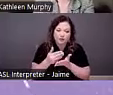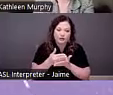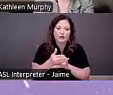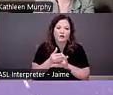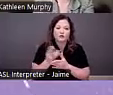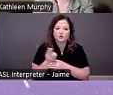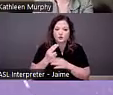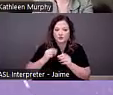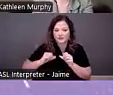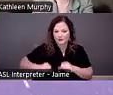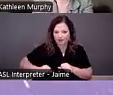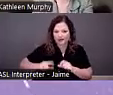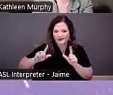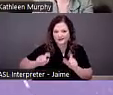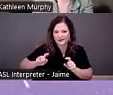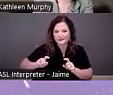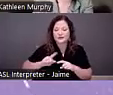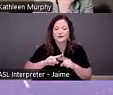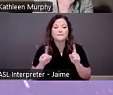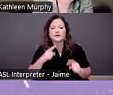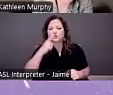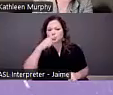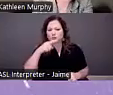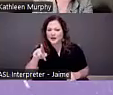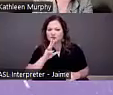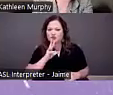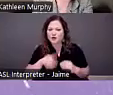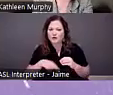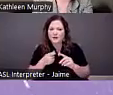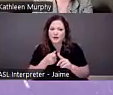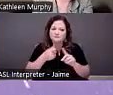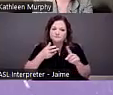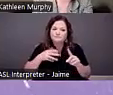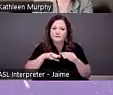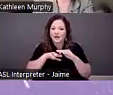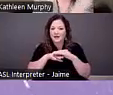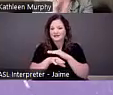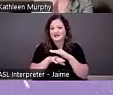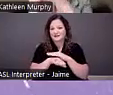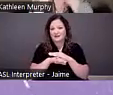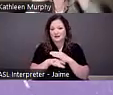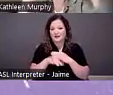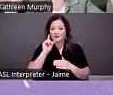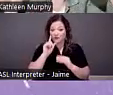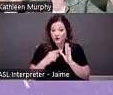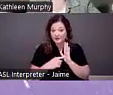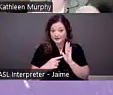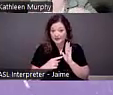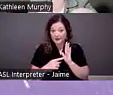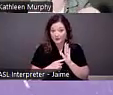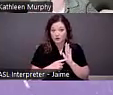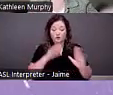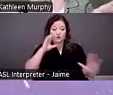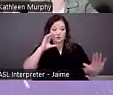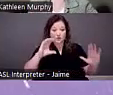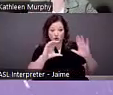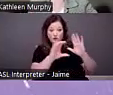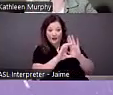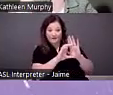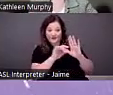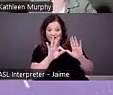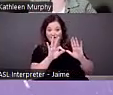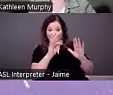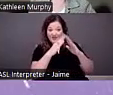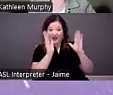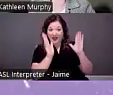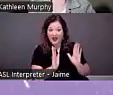talk more about accessibility of the tool? So for example, someone pointed out the graphic of the house map.